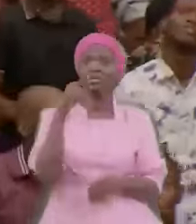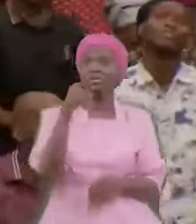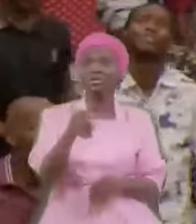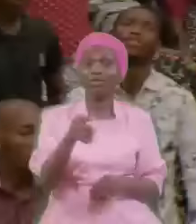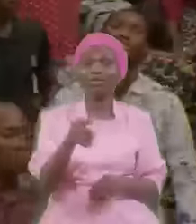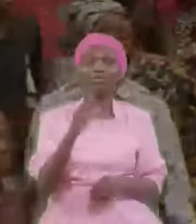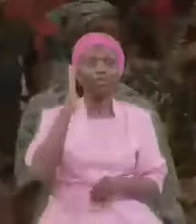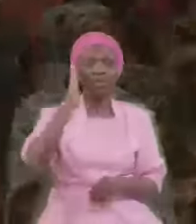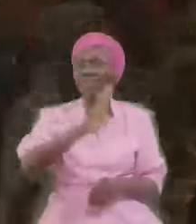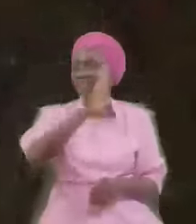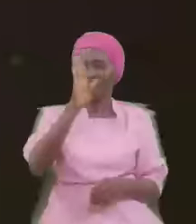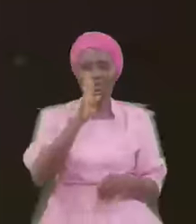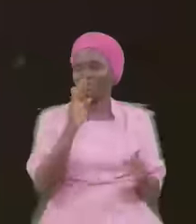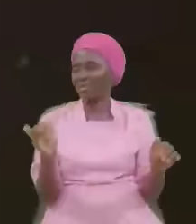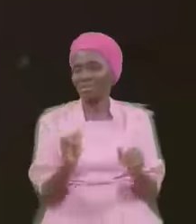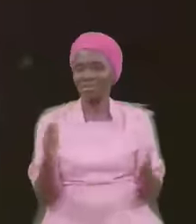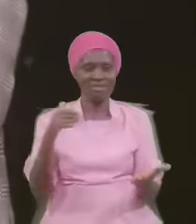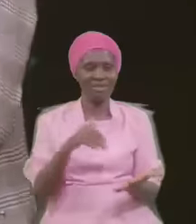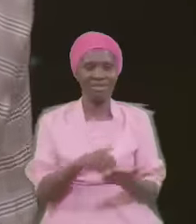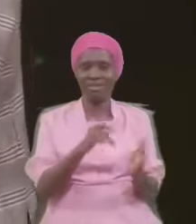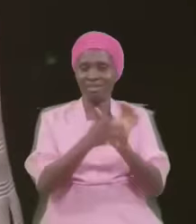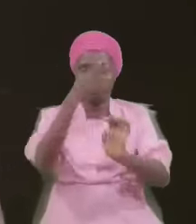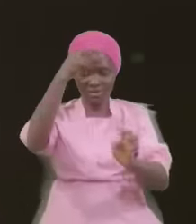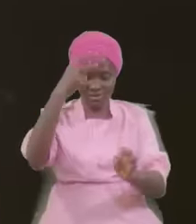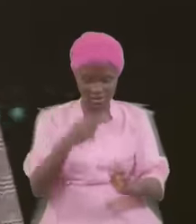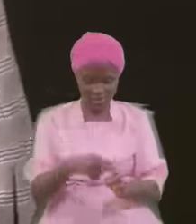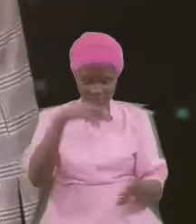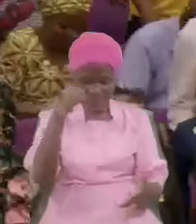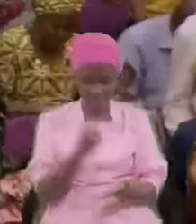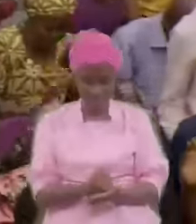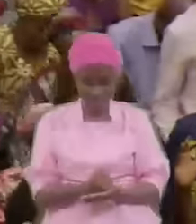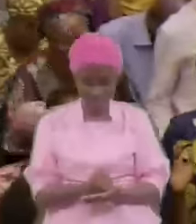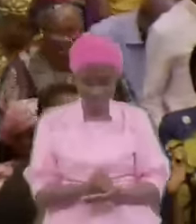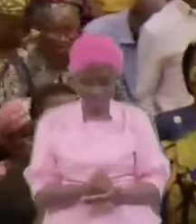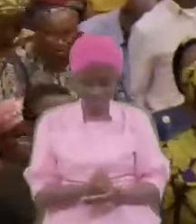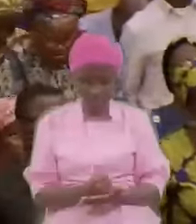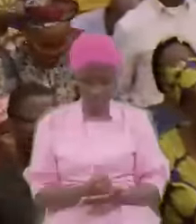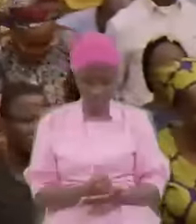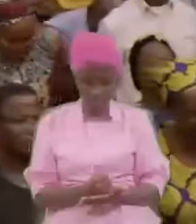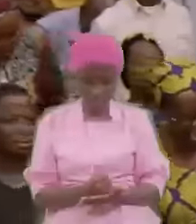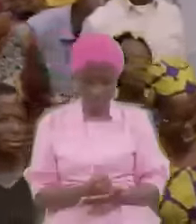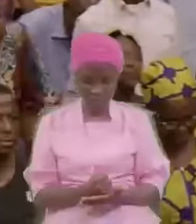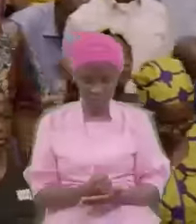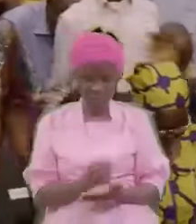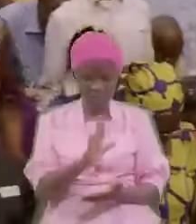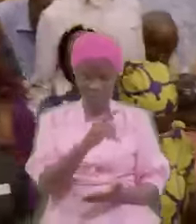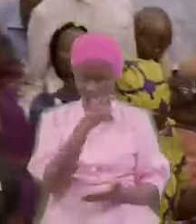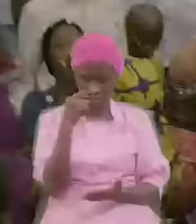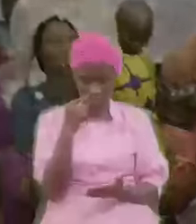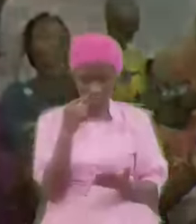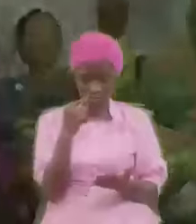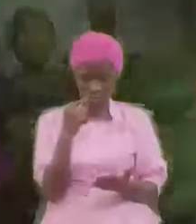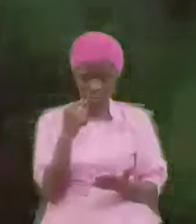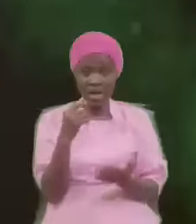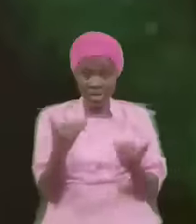be the same again in Jesus' name. Close your eyes, open your